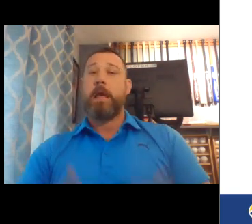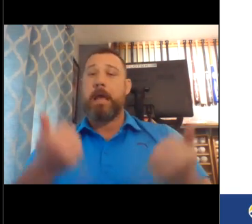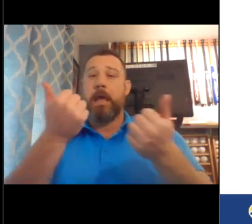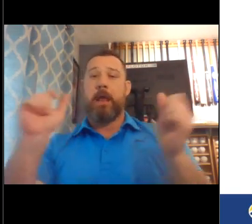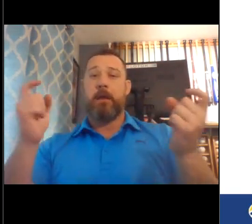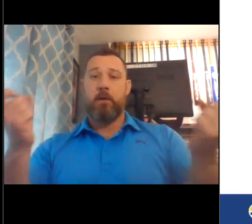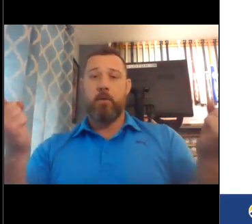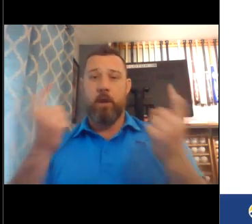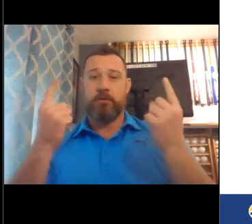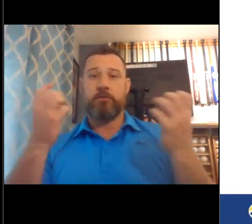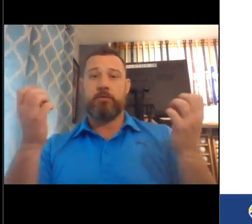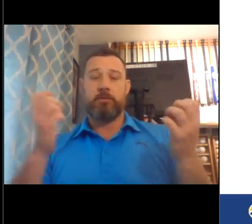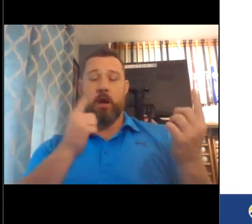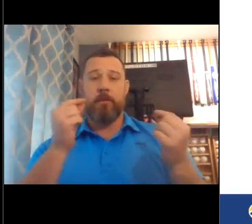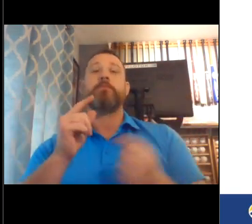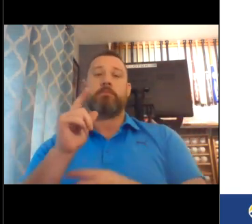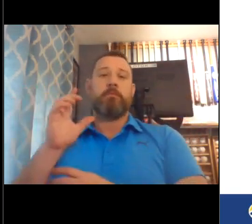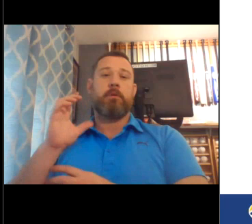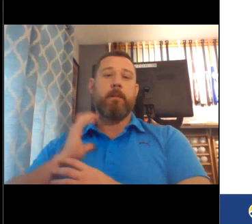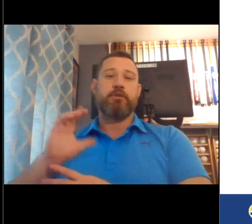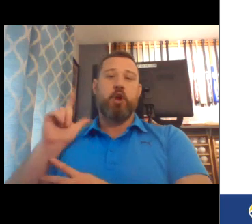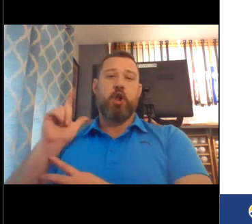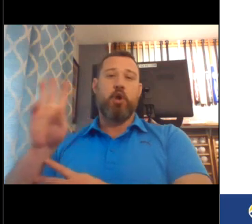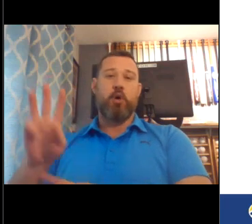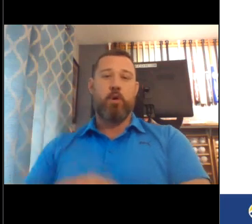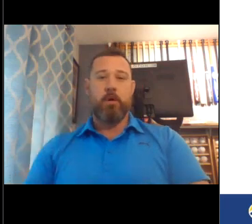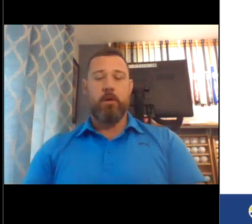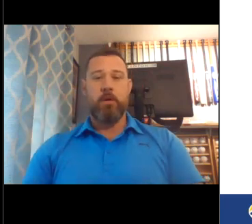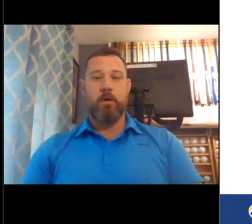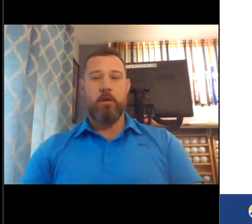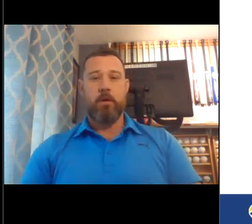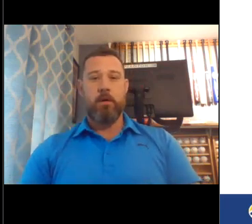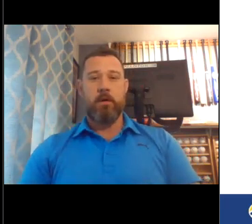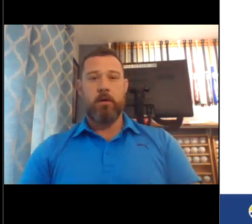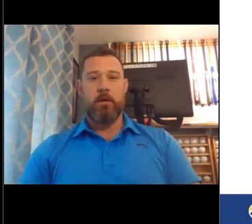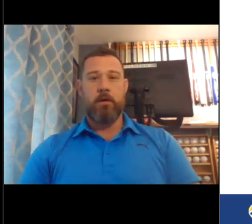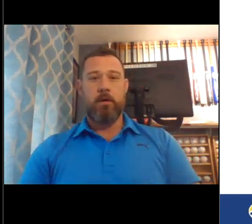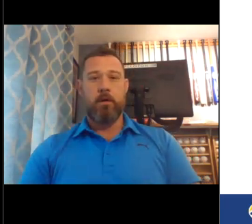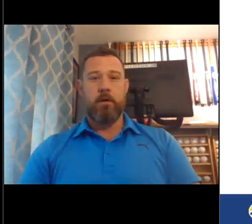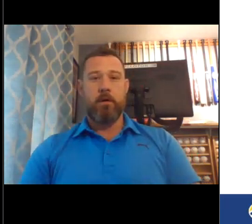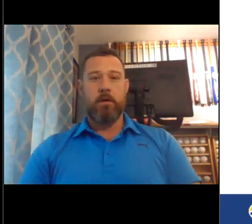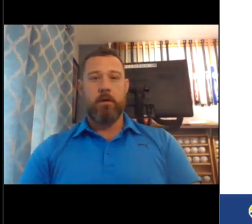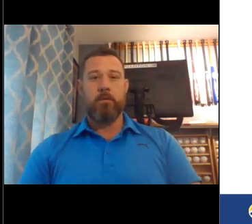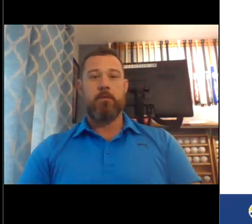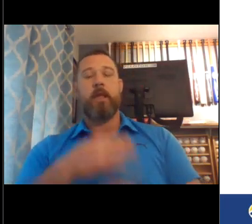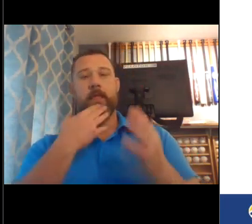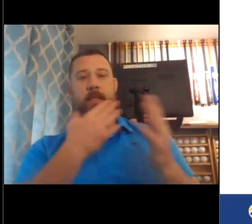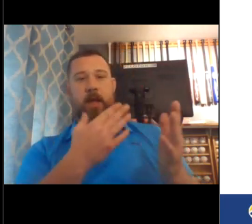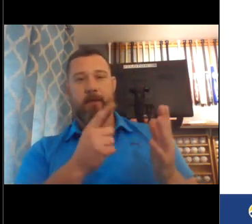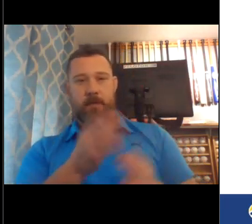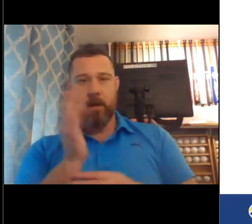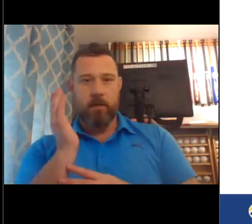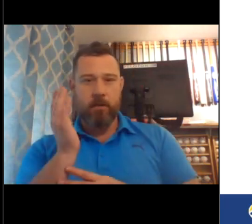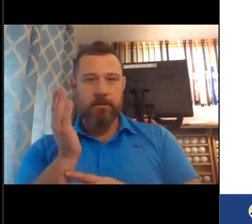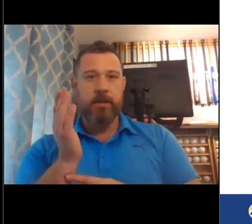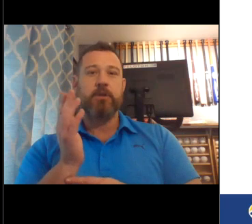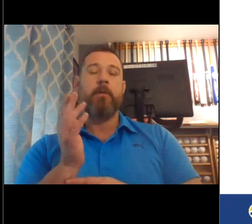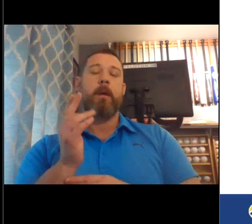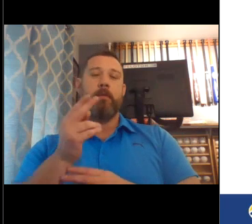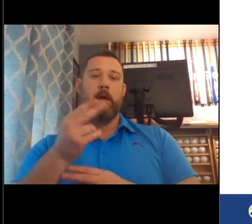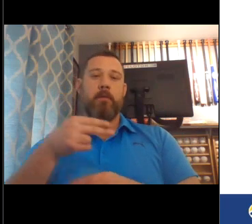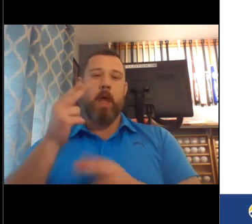comments for Brian? Yes, Commissioner Liu. Thank you, Madam Chair. Thank you for that presentation about high-speed rail. I noticed we have